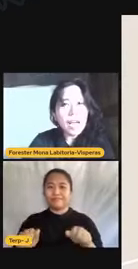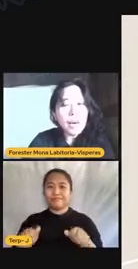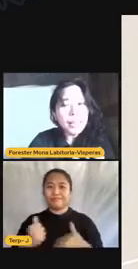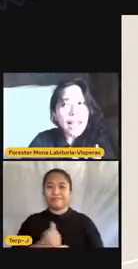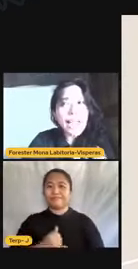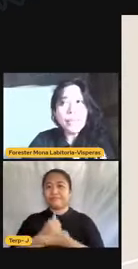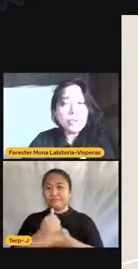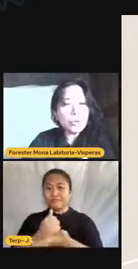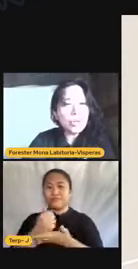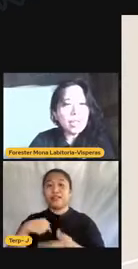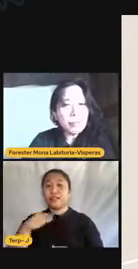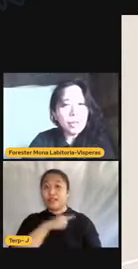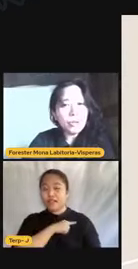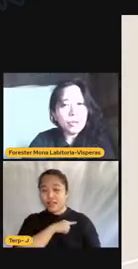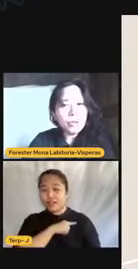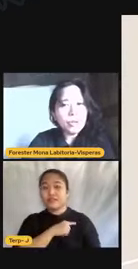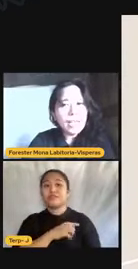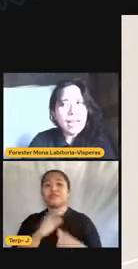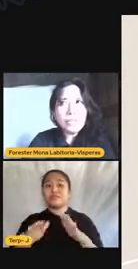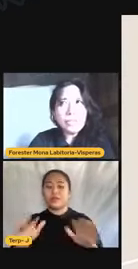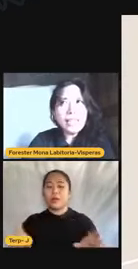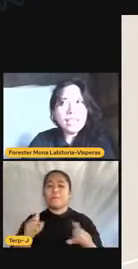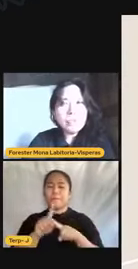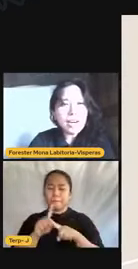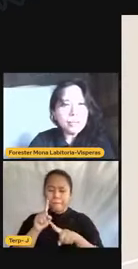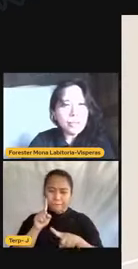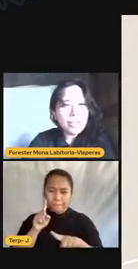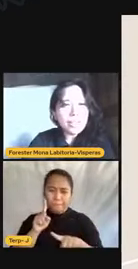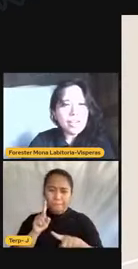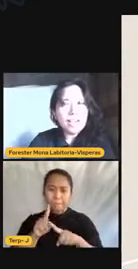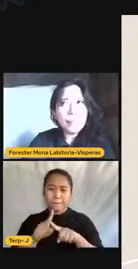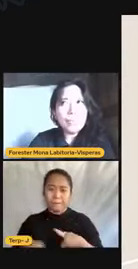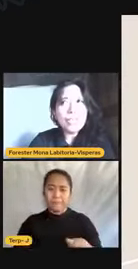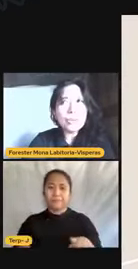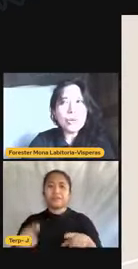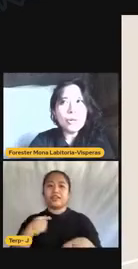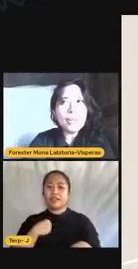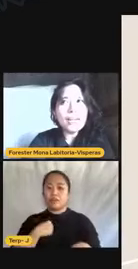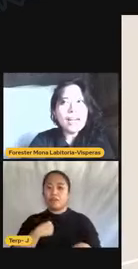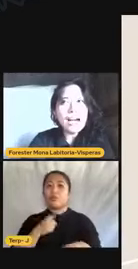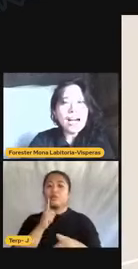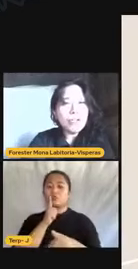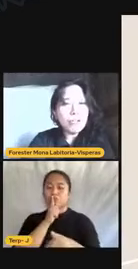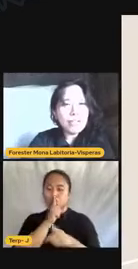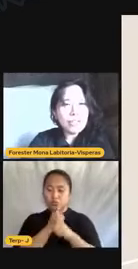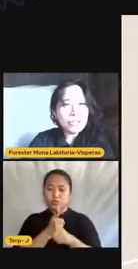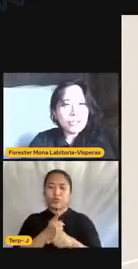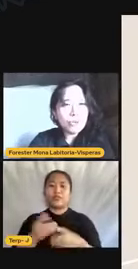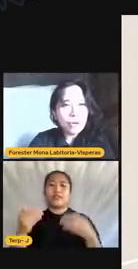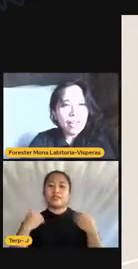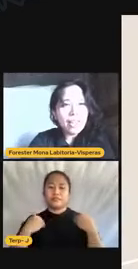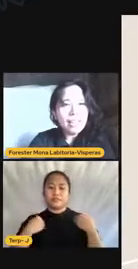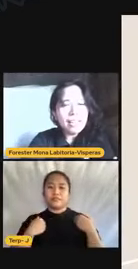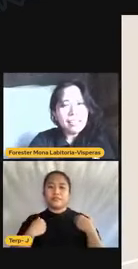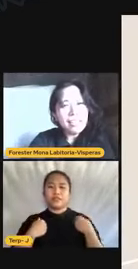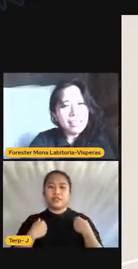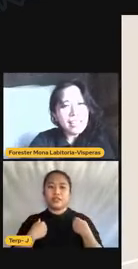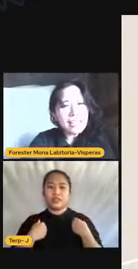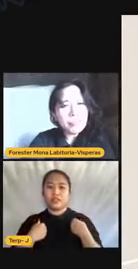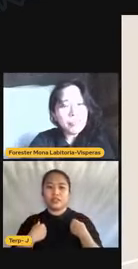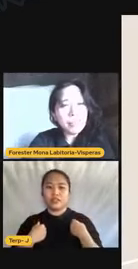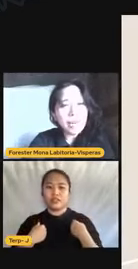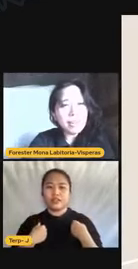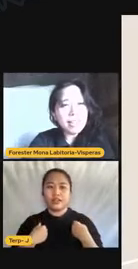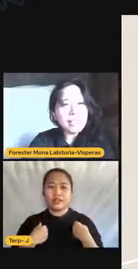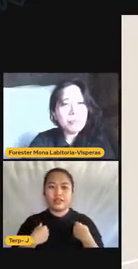children, but I am sure meron yun. I was really inspired with this story, yung Lorenzo's Oil, na